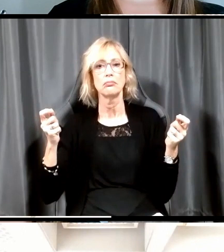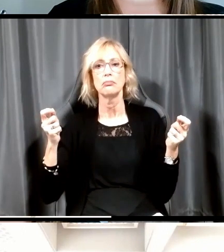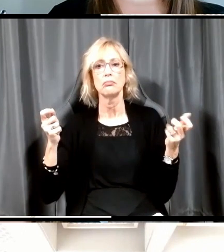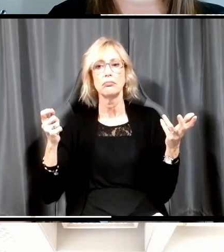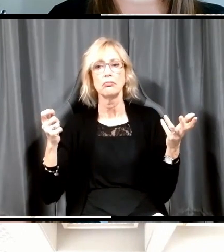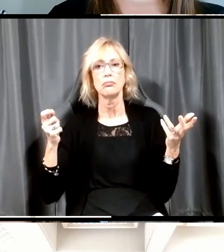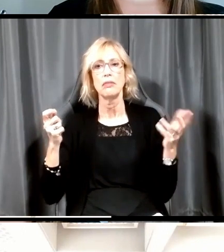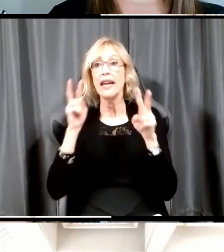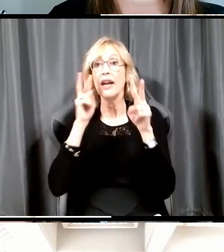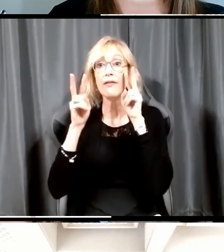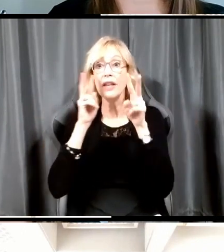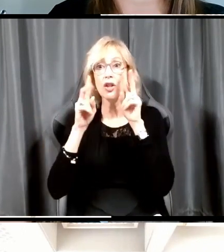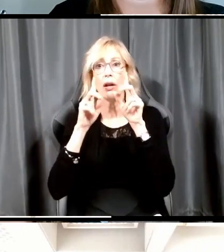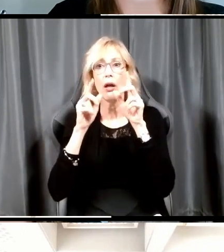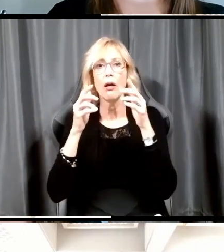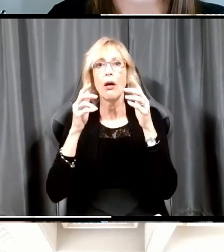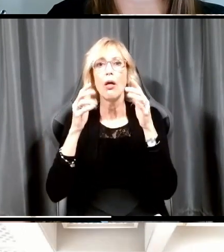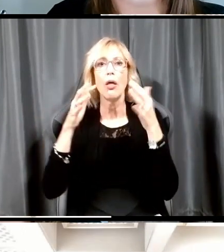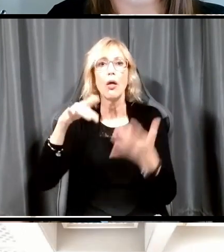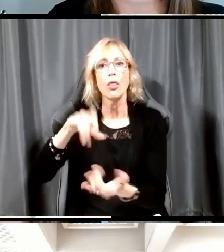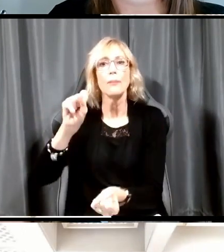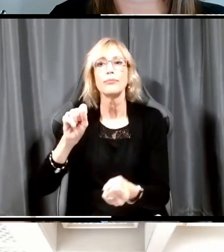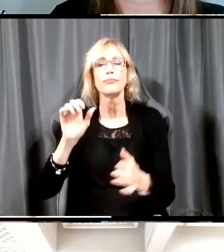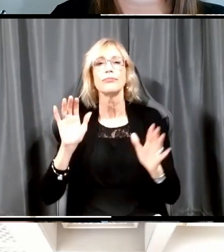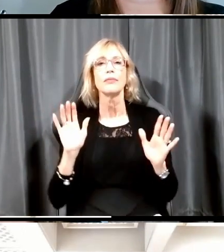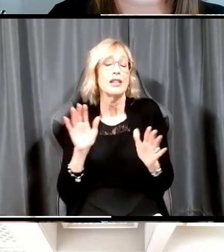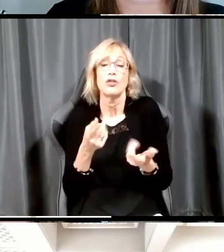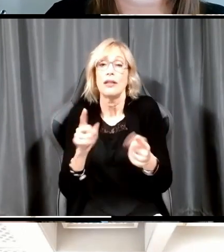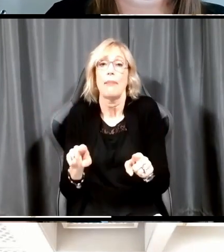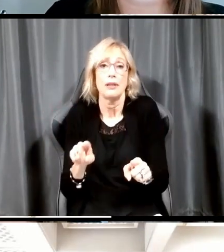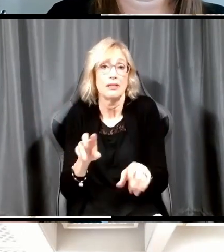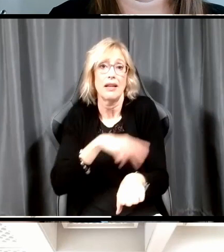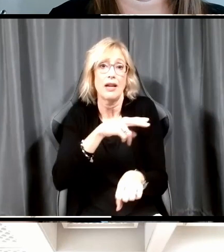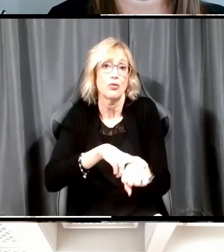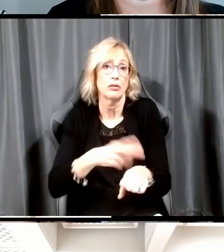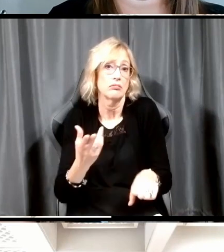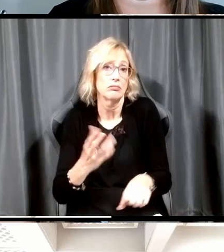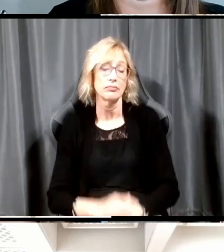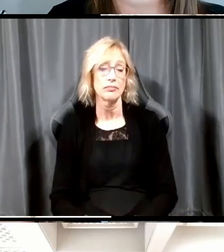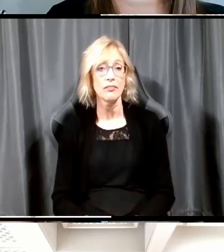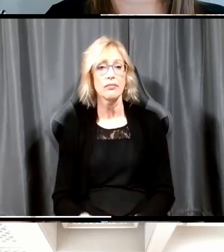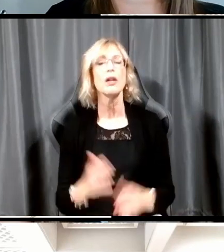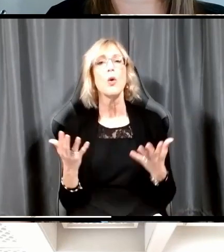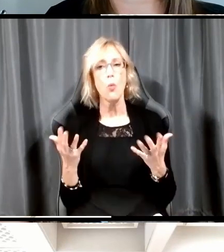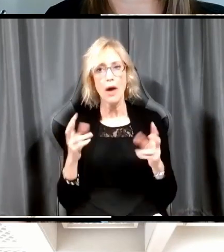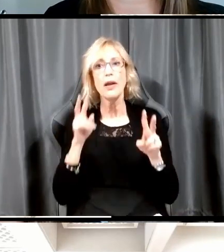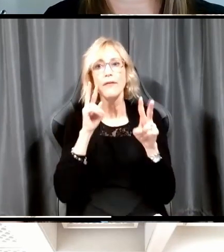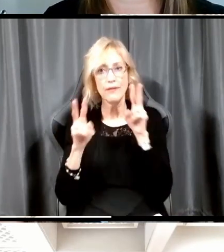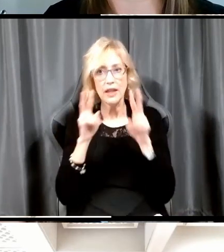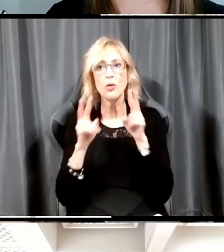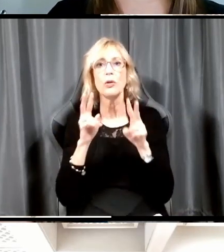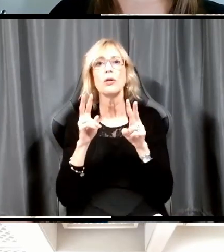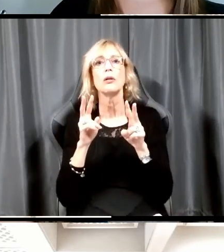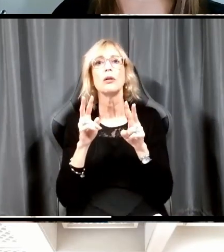your vision is going to take a step back. It just happens naturally. So that's kind of we want vision to be